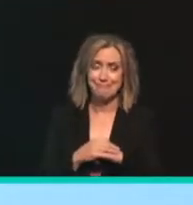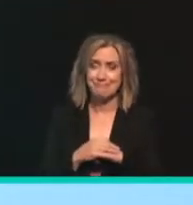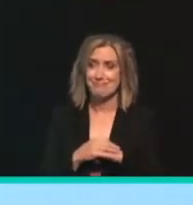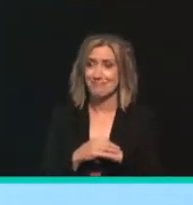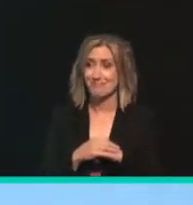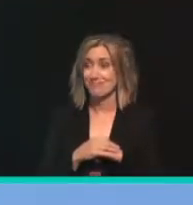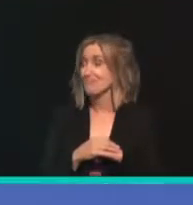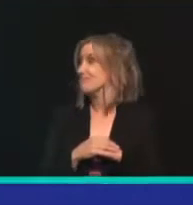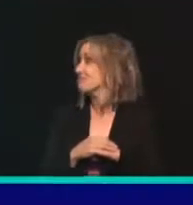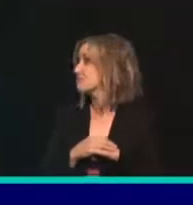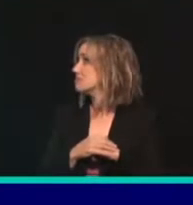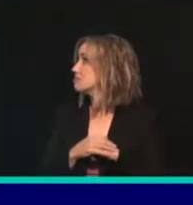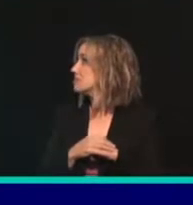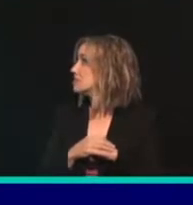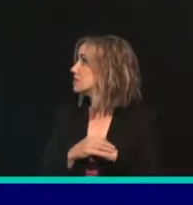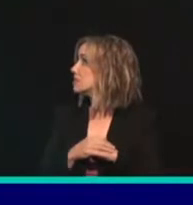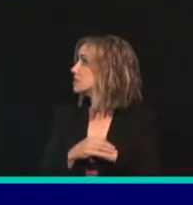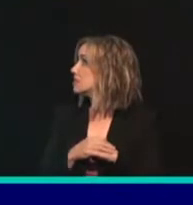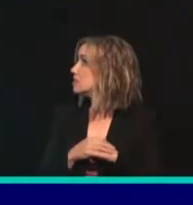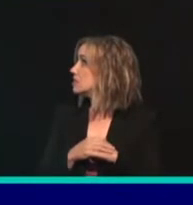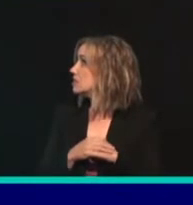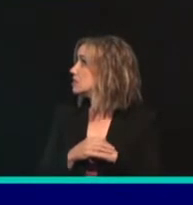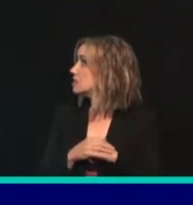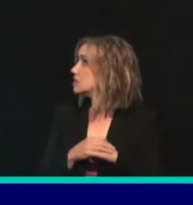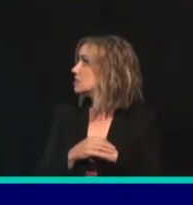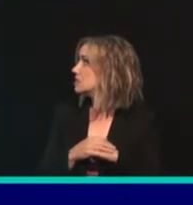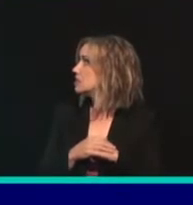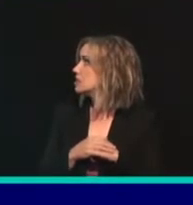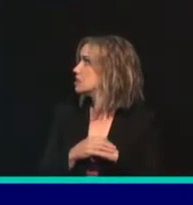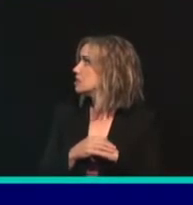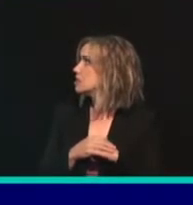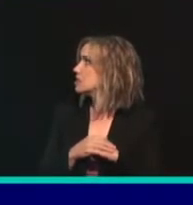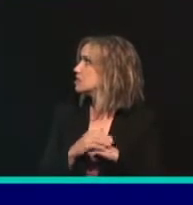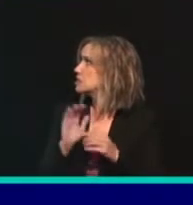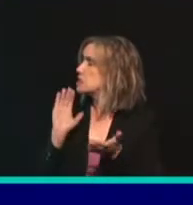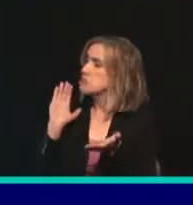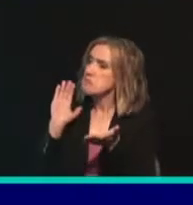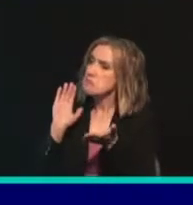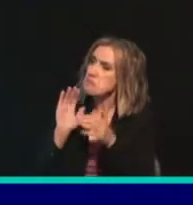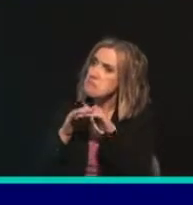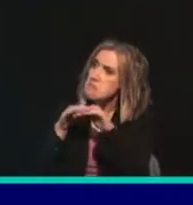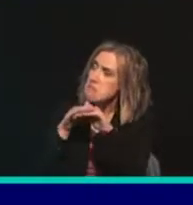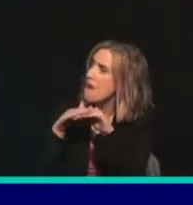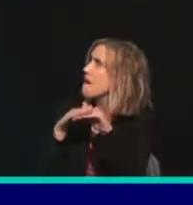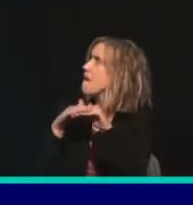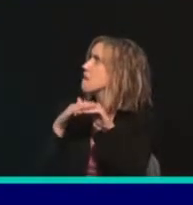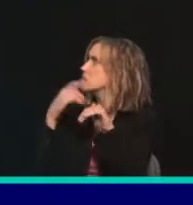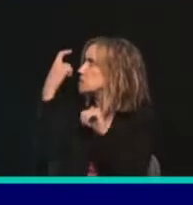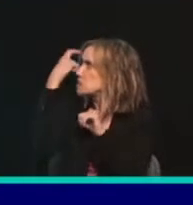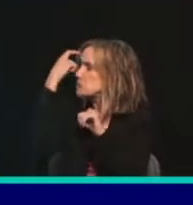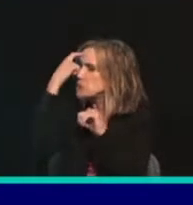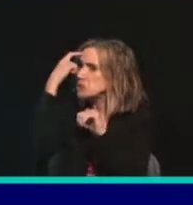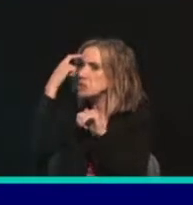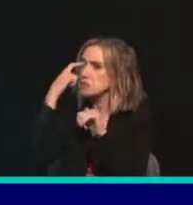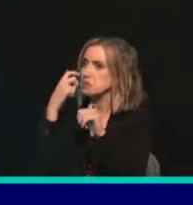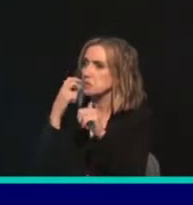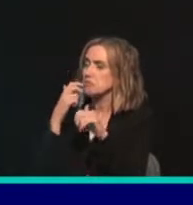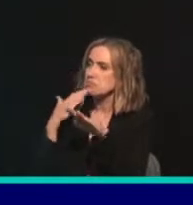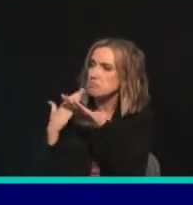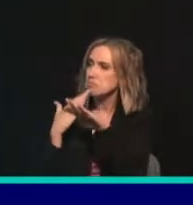cognitive impairment refers to cognitive decline greater than expected for an individual's age and